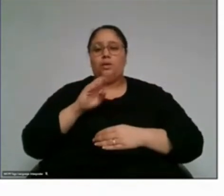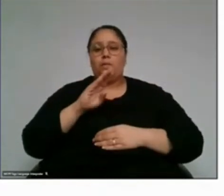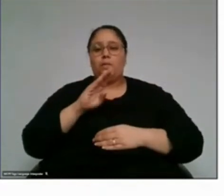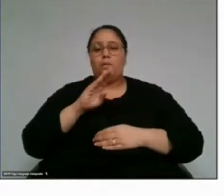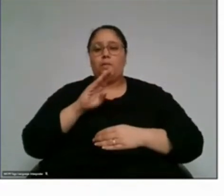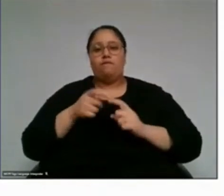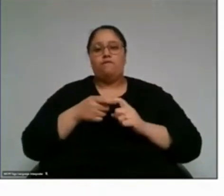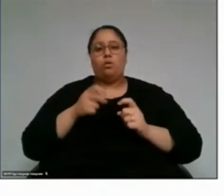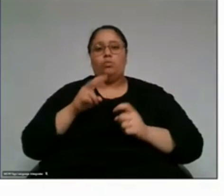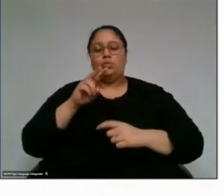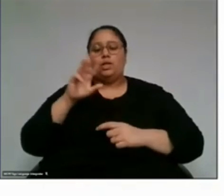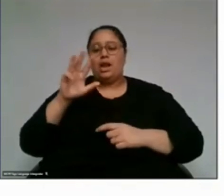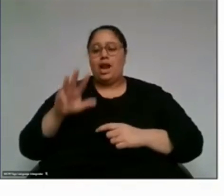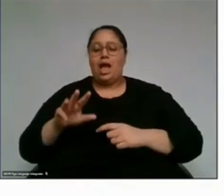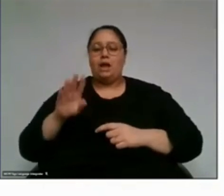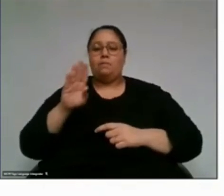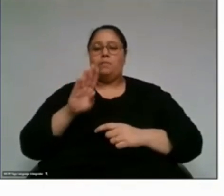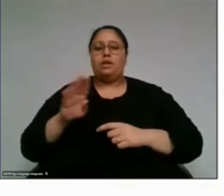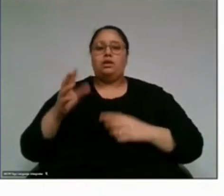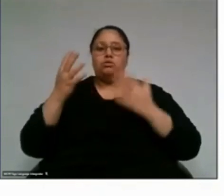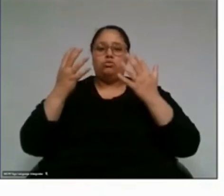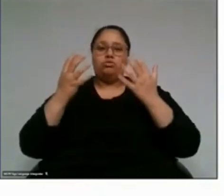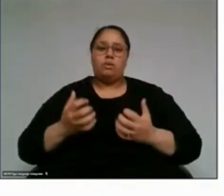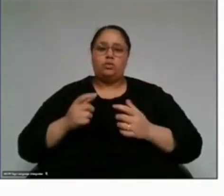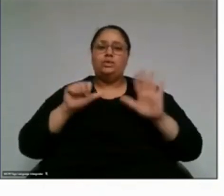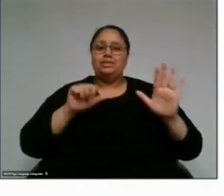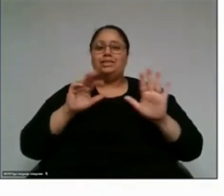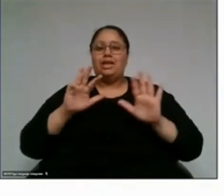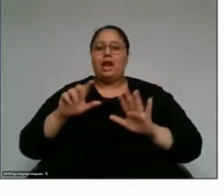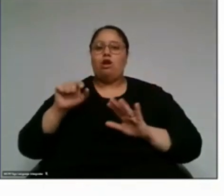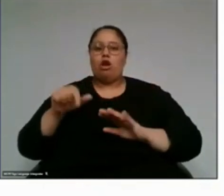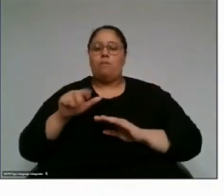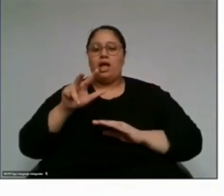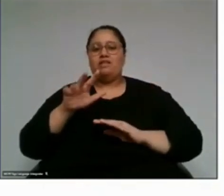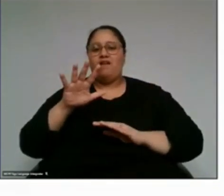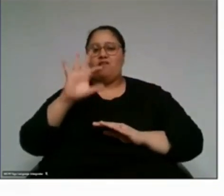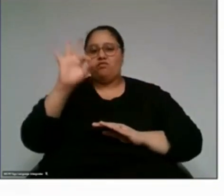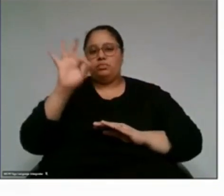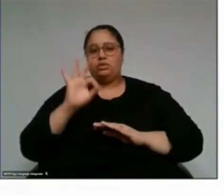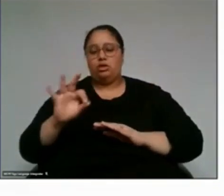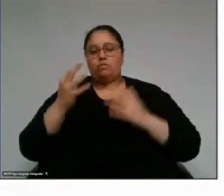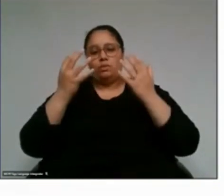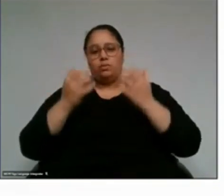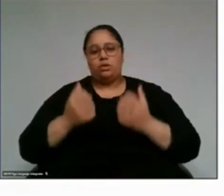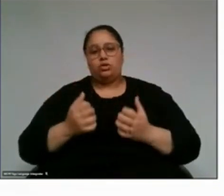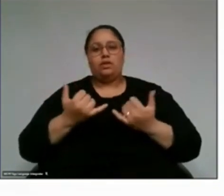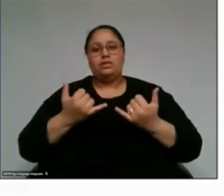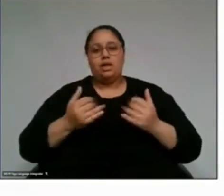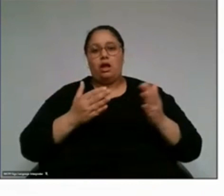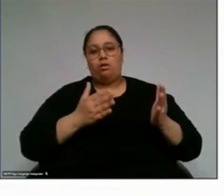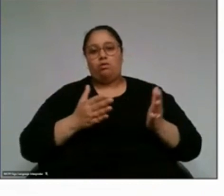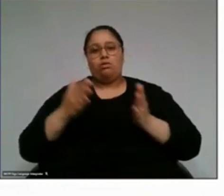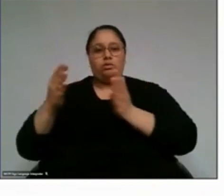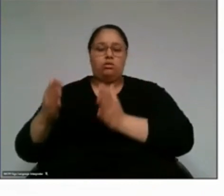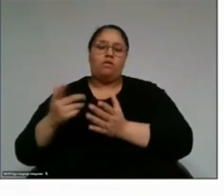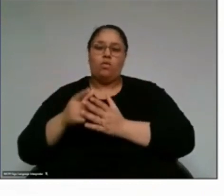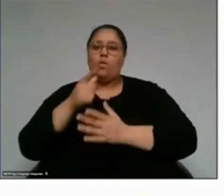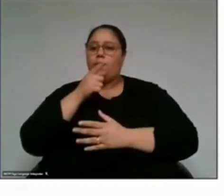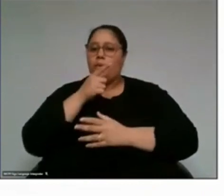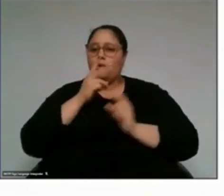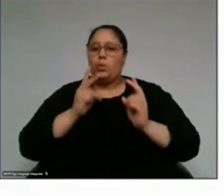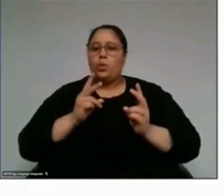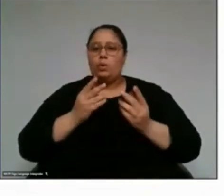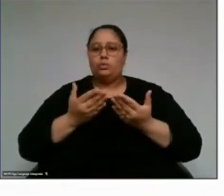29 billion rand budget, or approximately 69.85% of the budget that is being set aside for the public ordinary